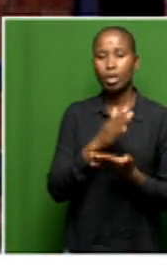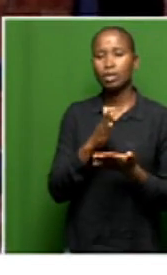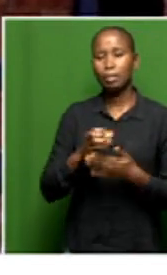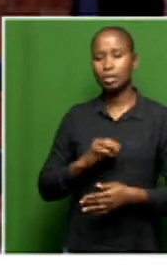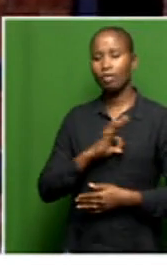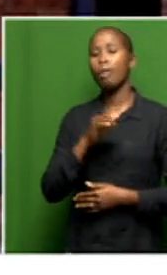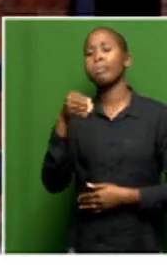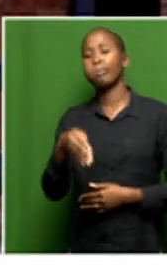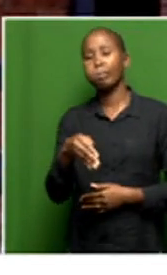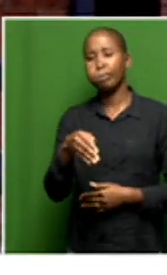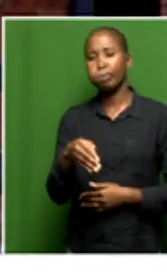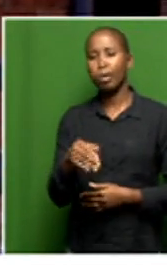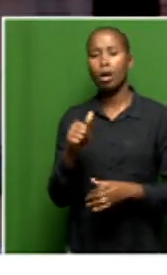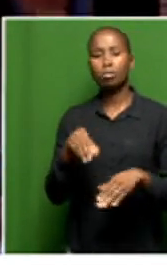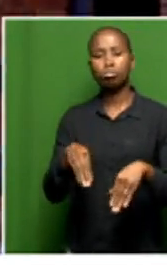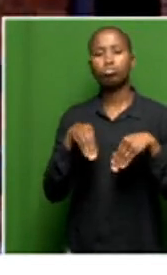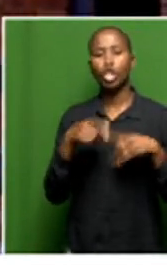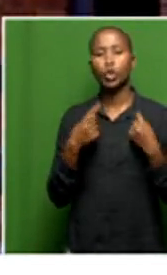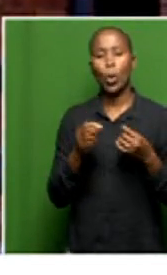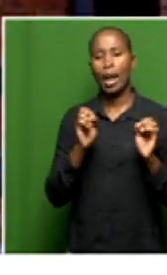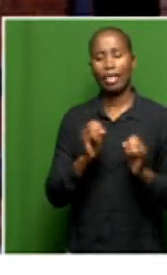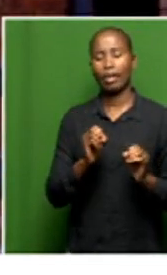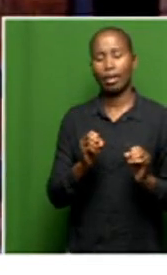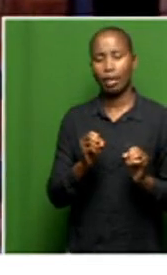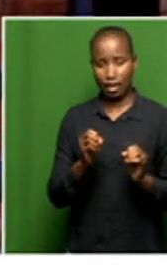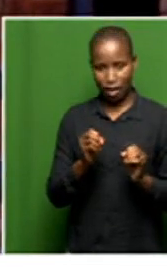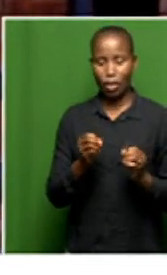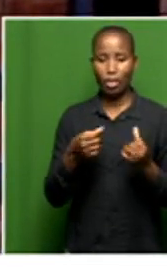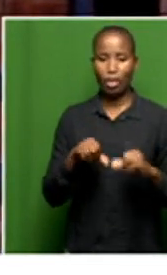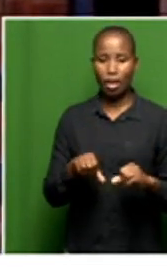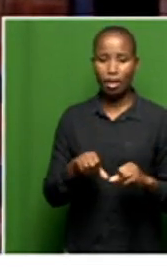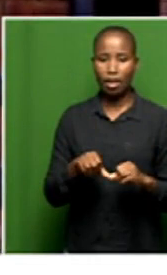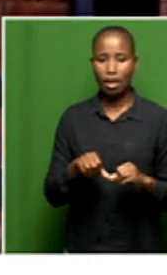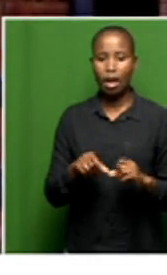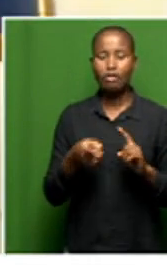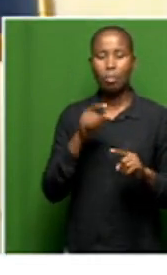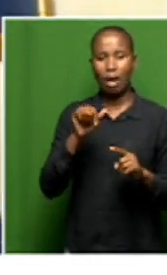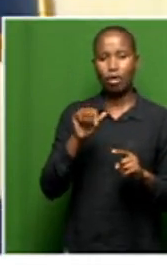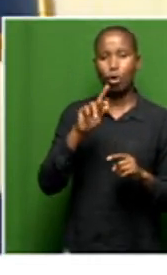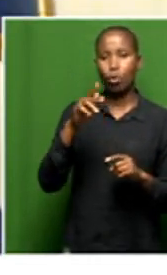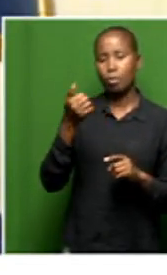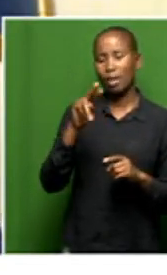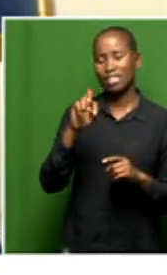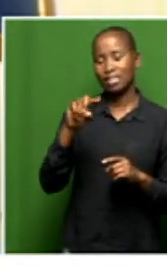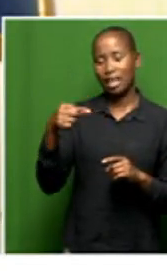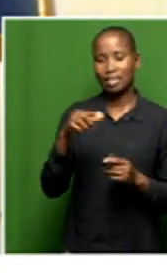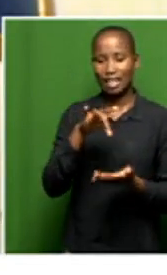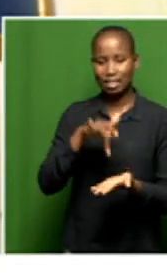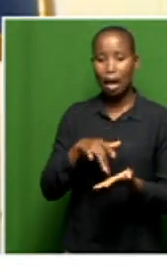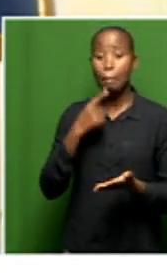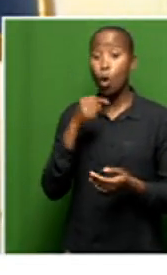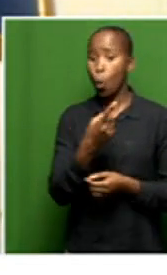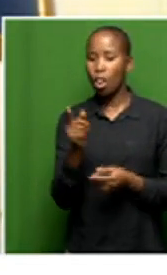nothing. And I then drew them into Friendship Haven and the Kodimela Center. These staff members are